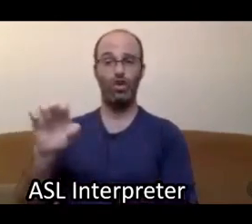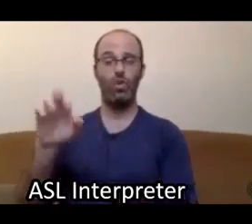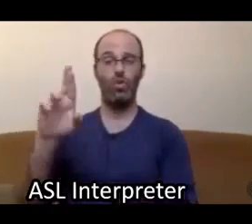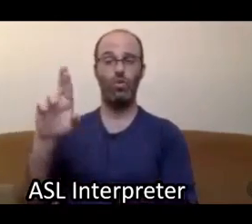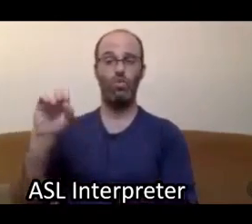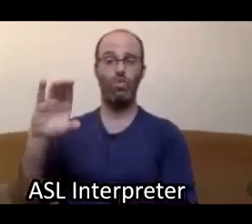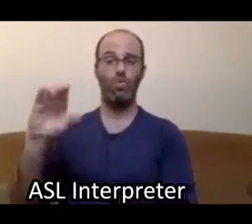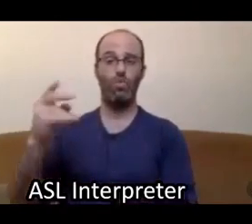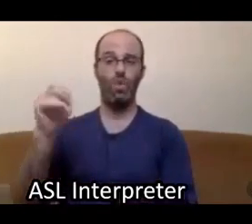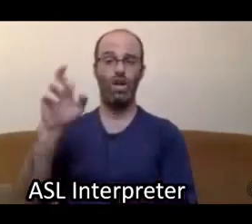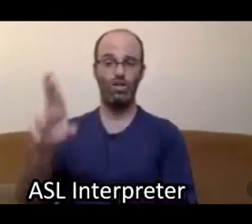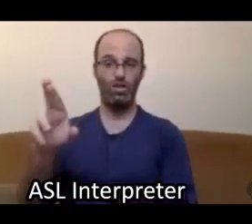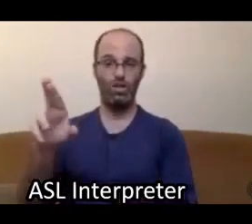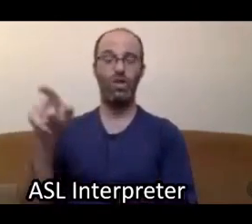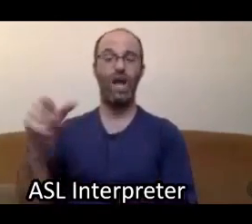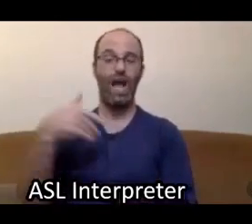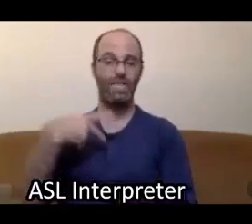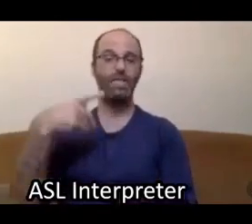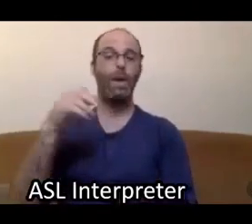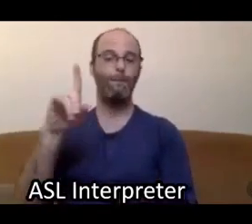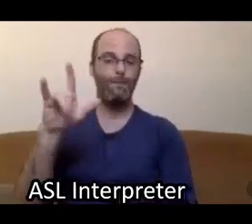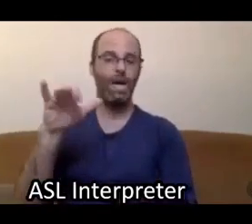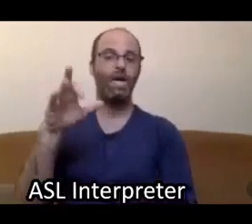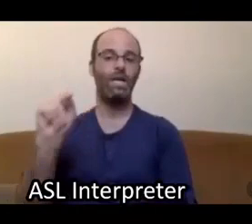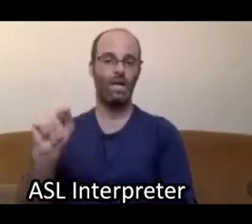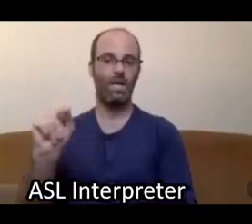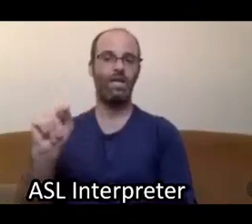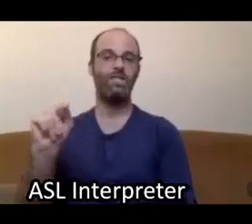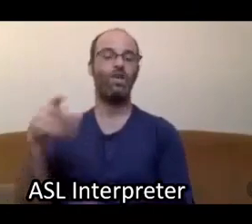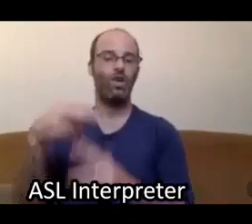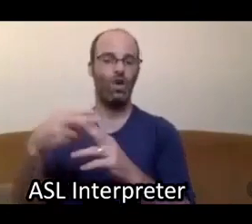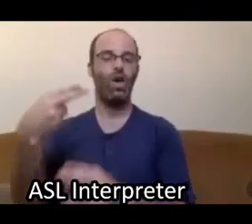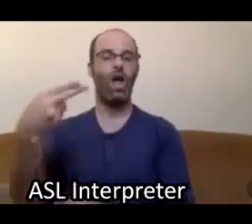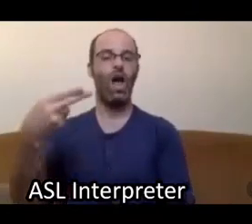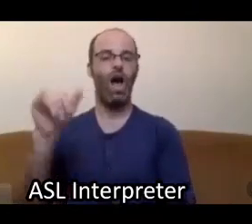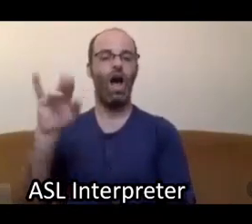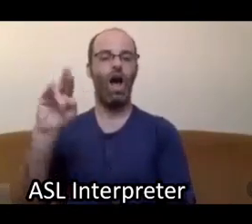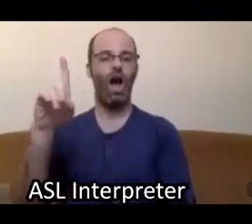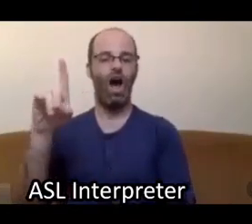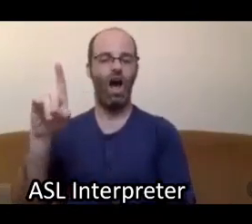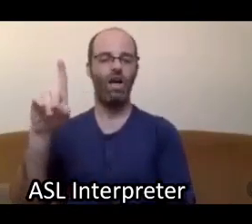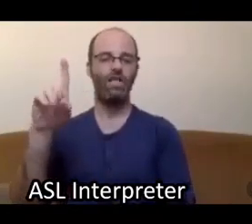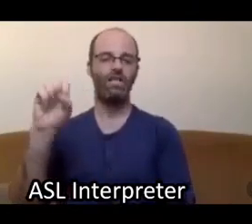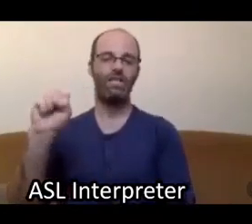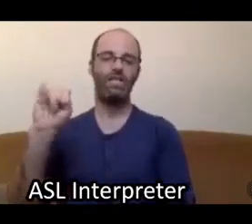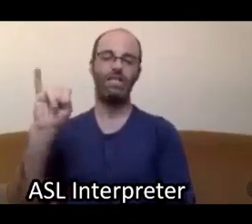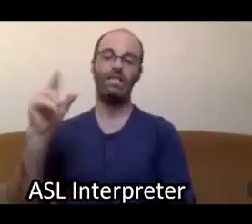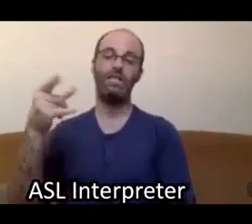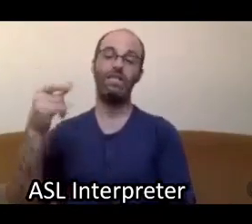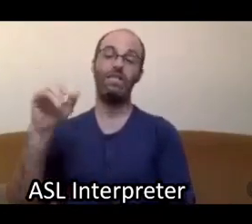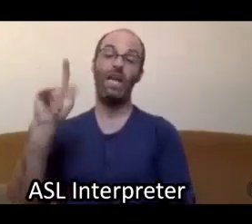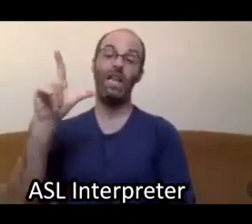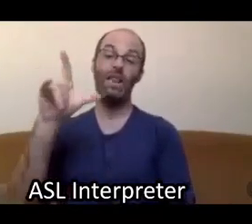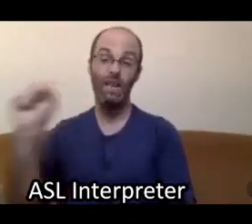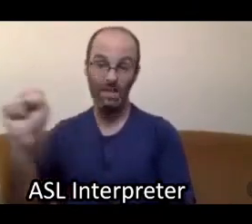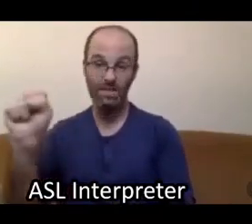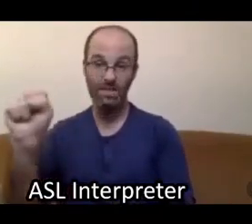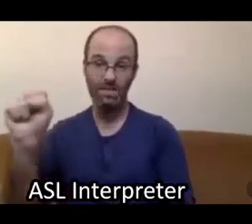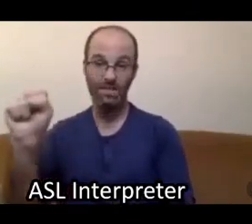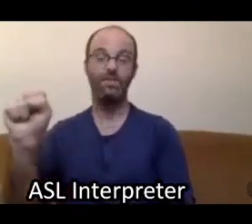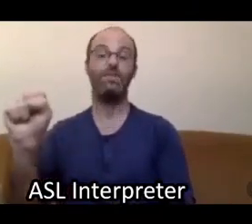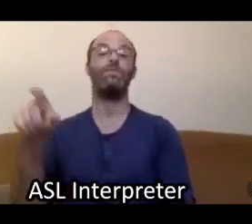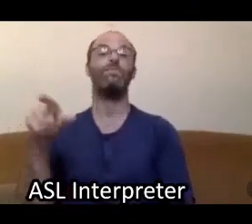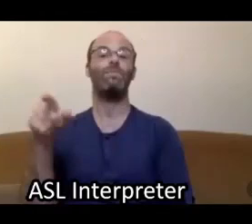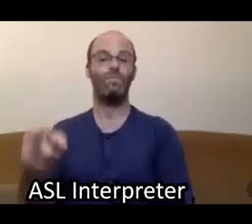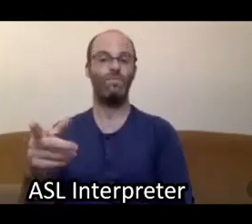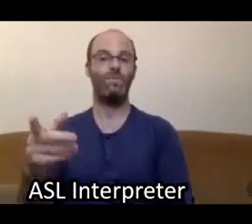podcast. He really opened my eyes, as it were, if I may say that. He